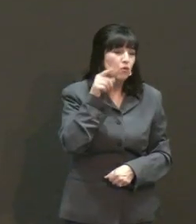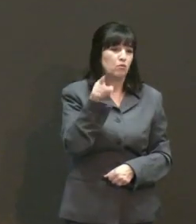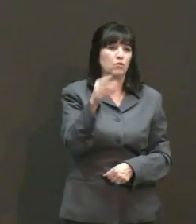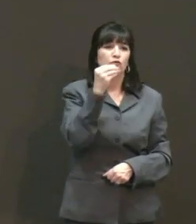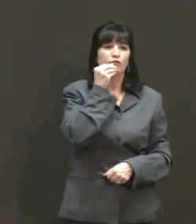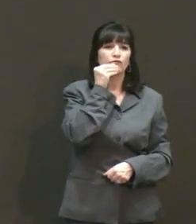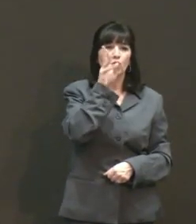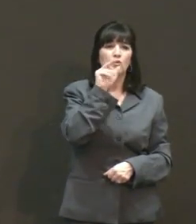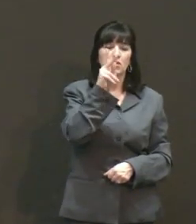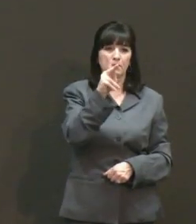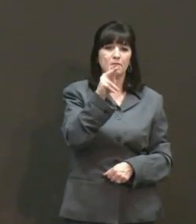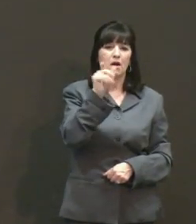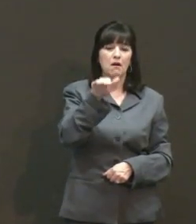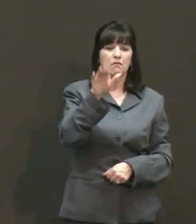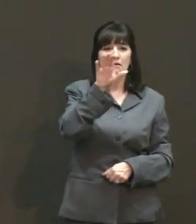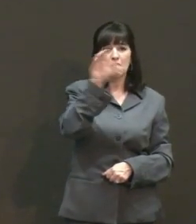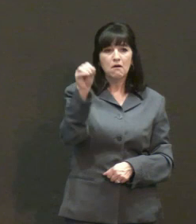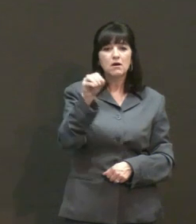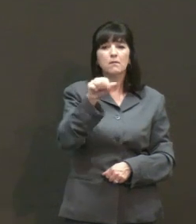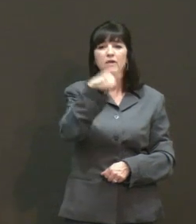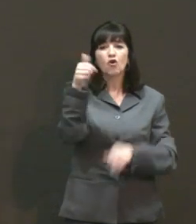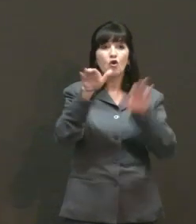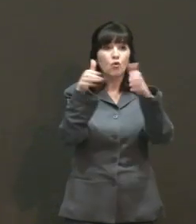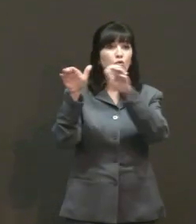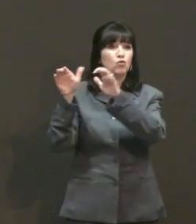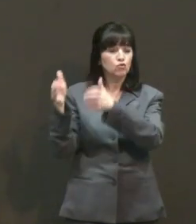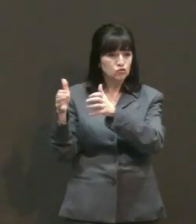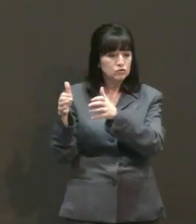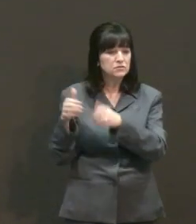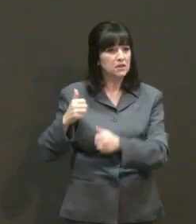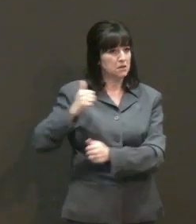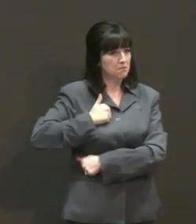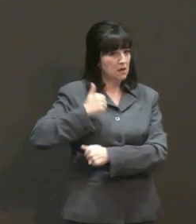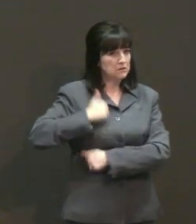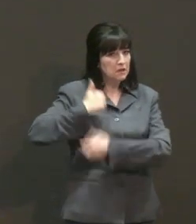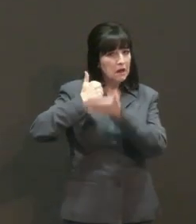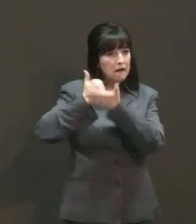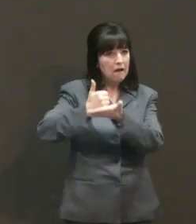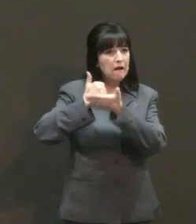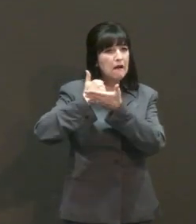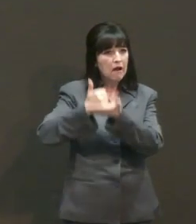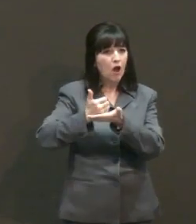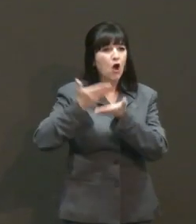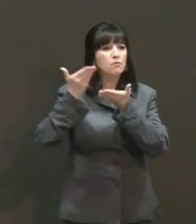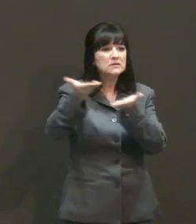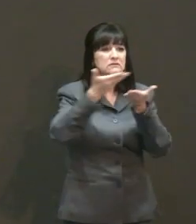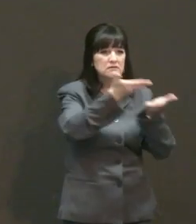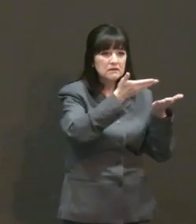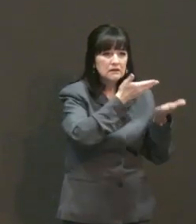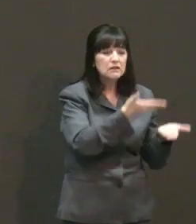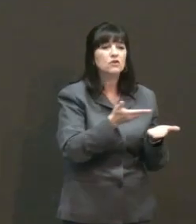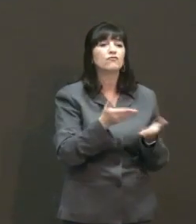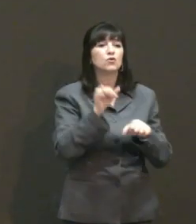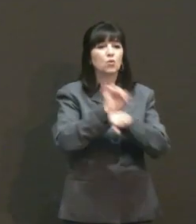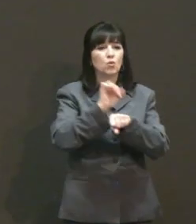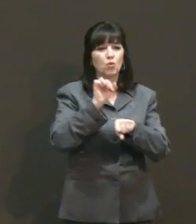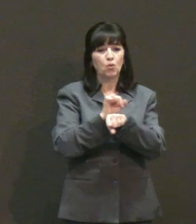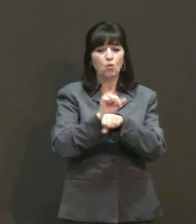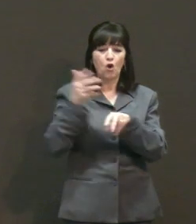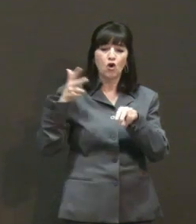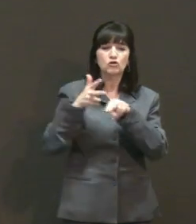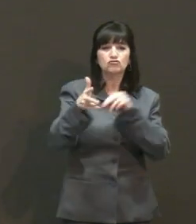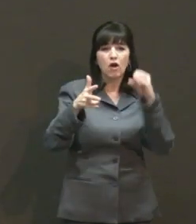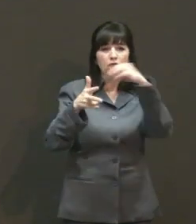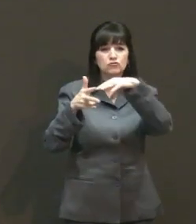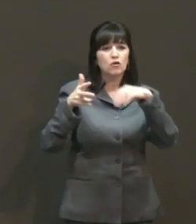other groups have definitely stepped up. National Guard is going to be assisting them with some drive-through services later on this month as well.